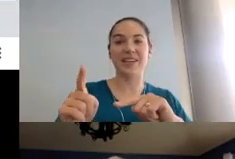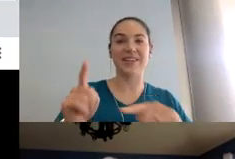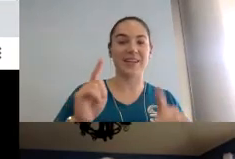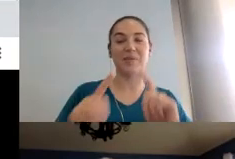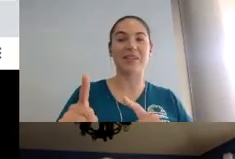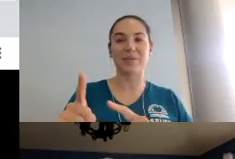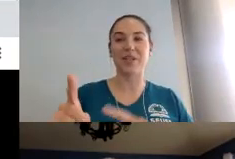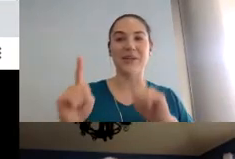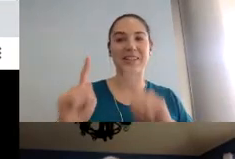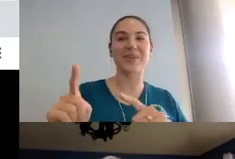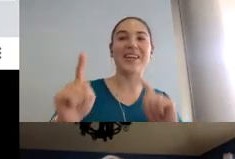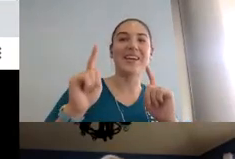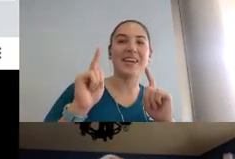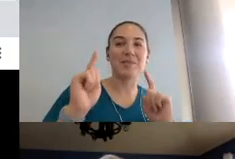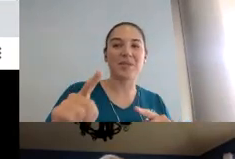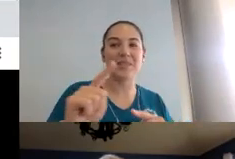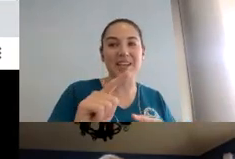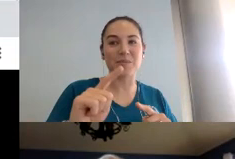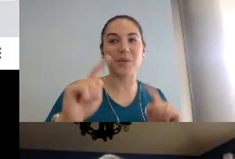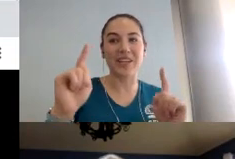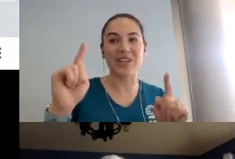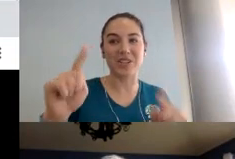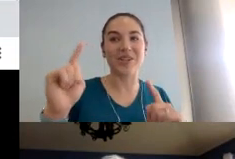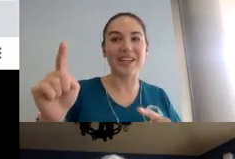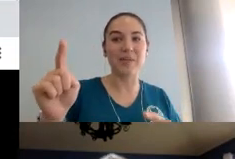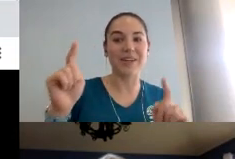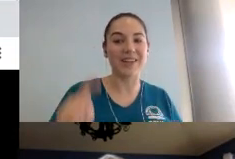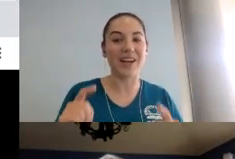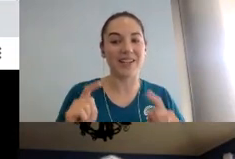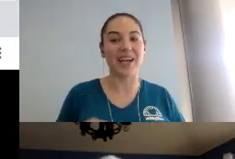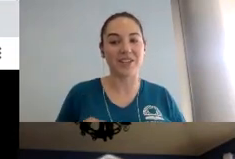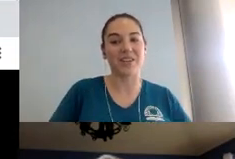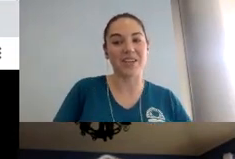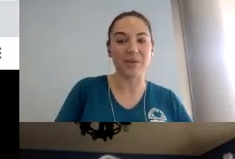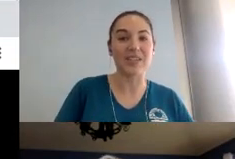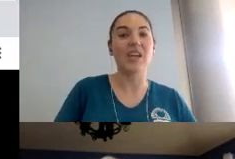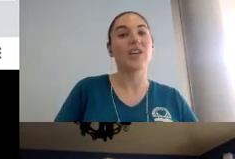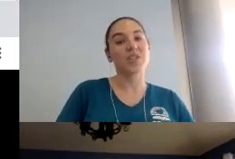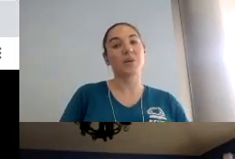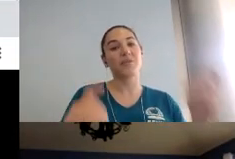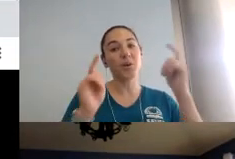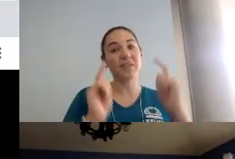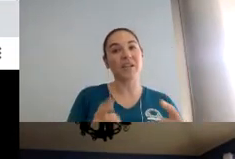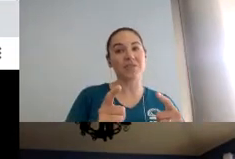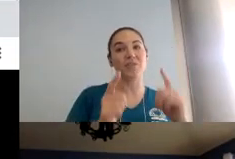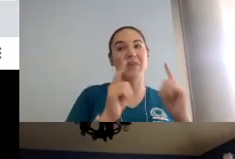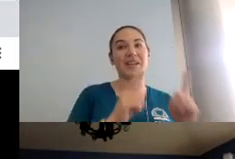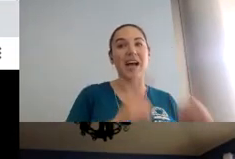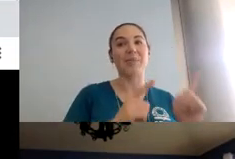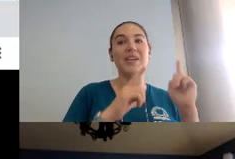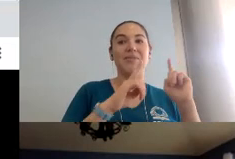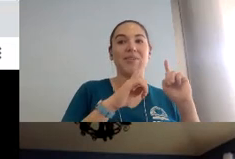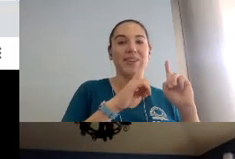Nancy said, I'm going to bring this up really quick. That's great. Students last spring would hit turn in, but not attach an assignment. So if you have Classroom